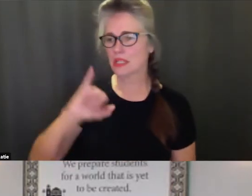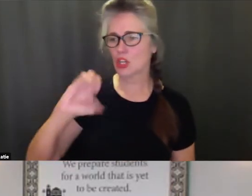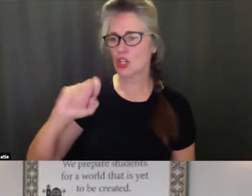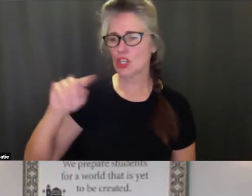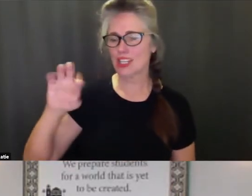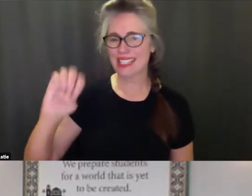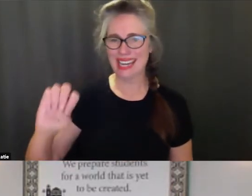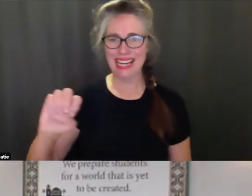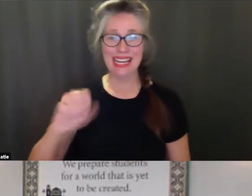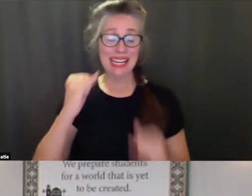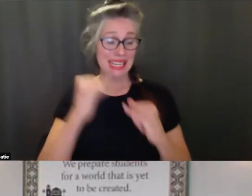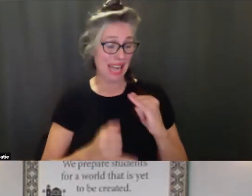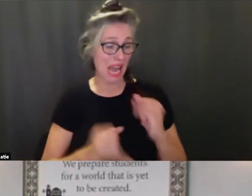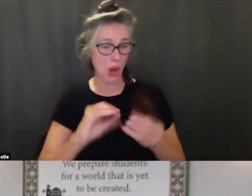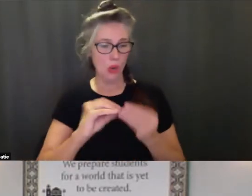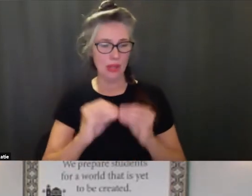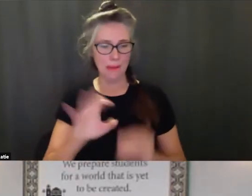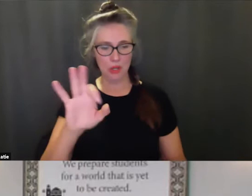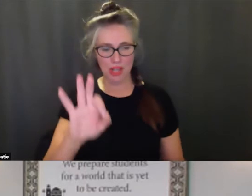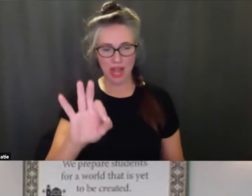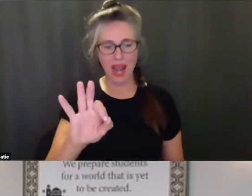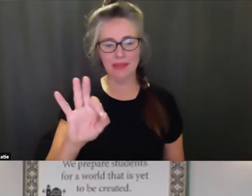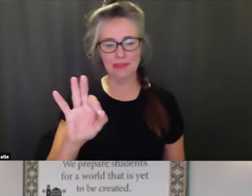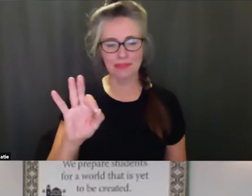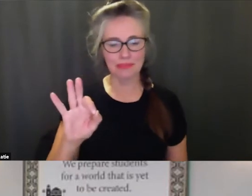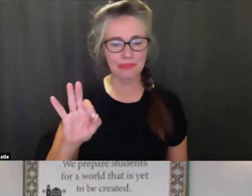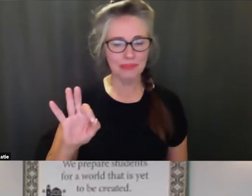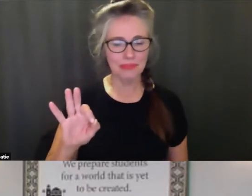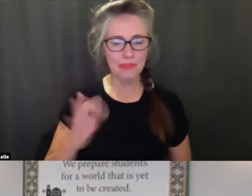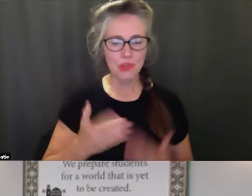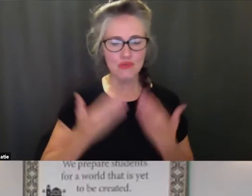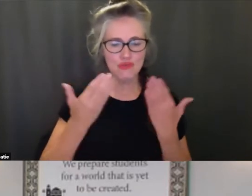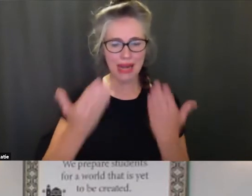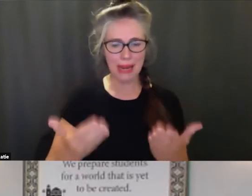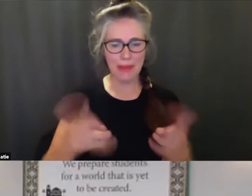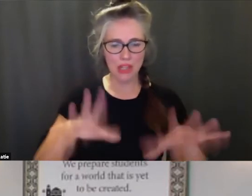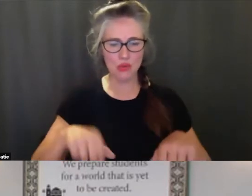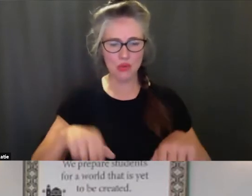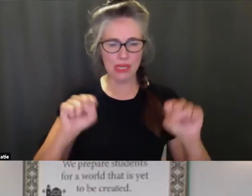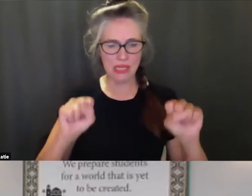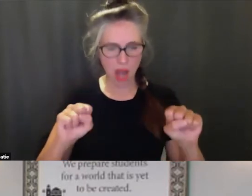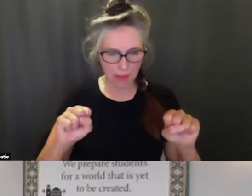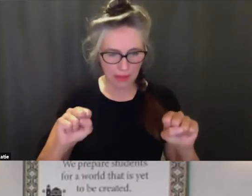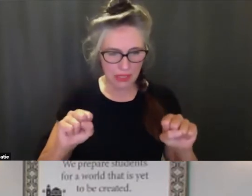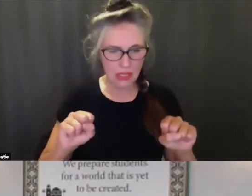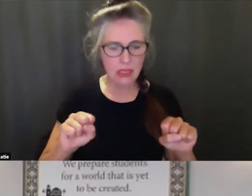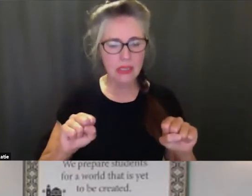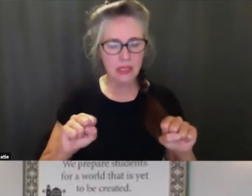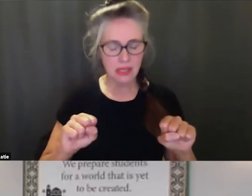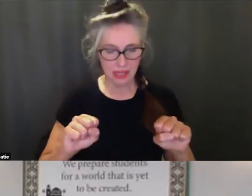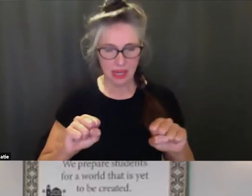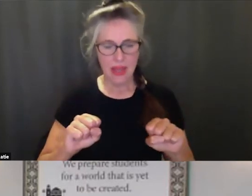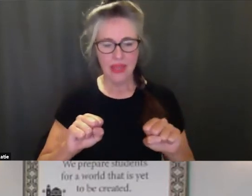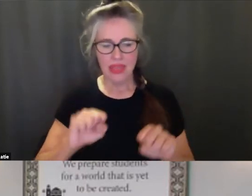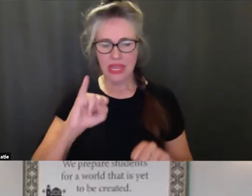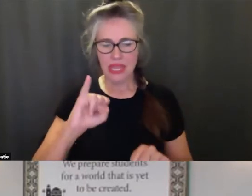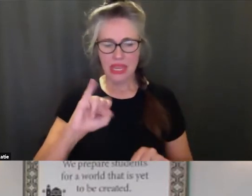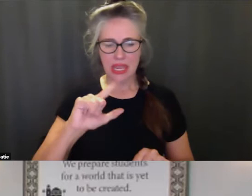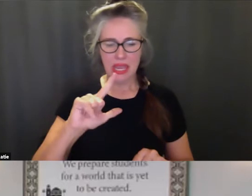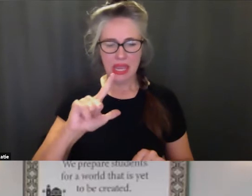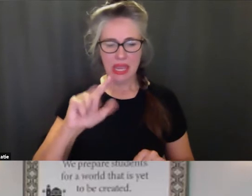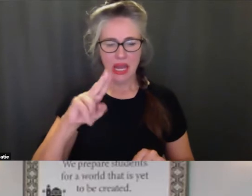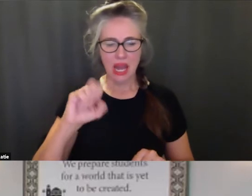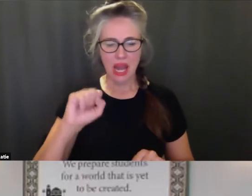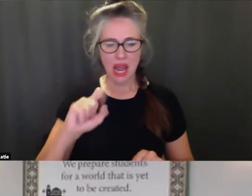That leads us on to item number 9, which is the recommendation for adoption of the illustrative math K-5 instructional